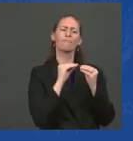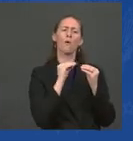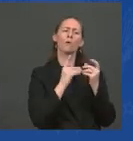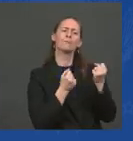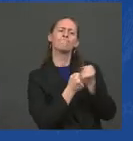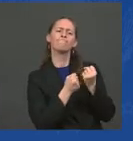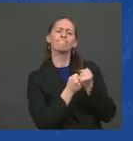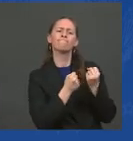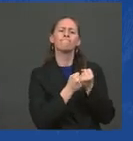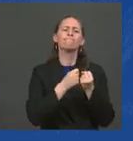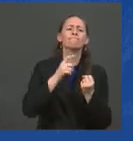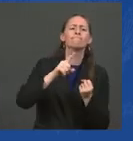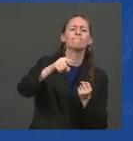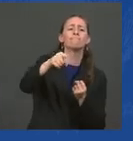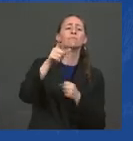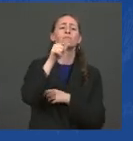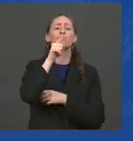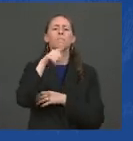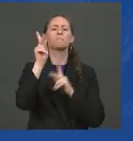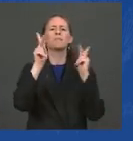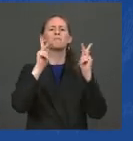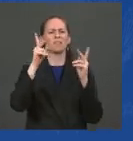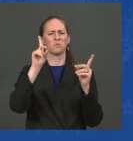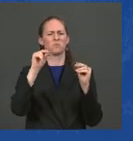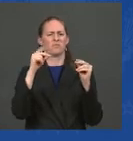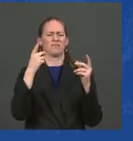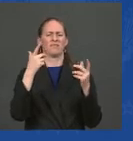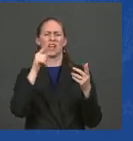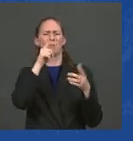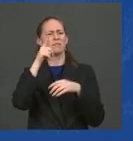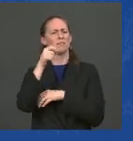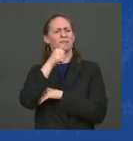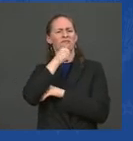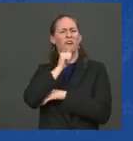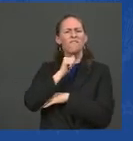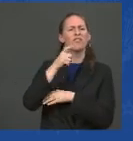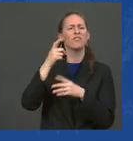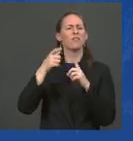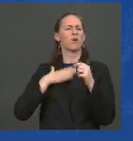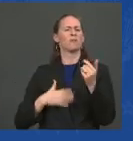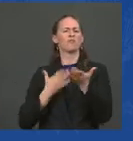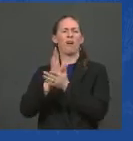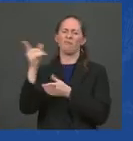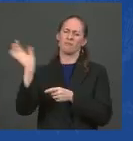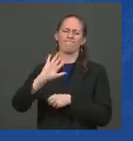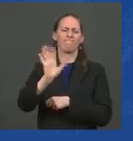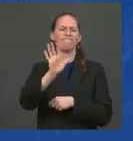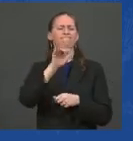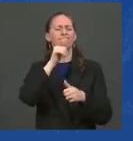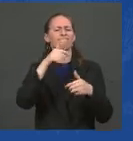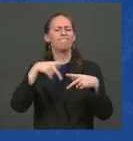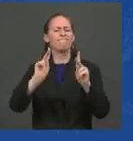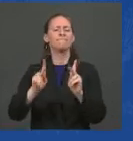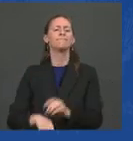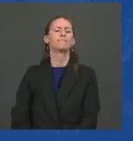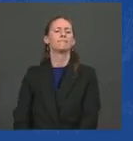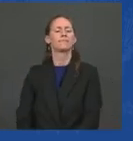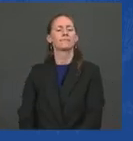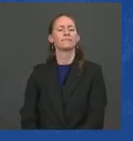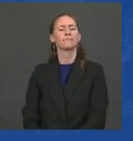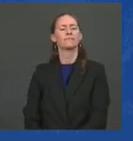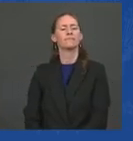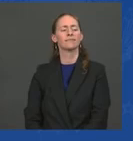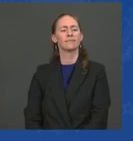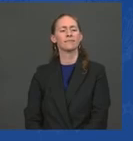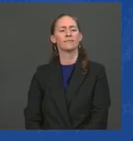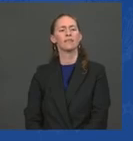example of his fearless advocacy of human rights. The President was a consistent, strong voice on human rights conditions